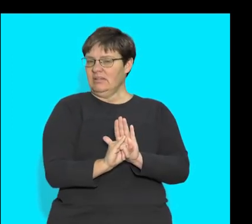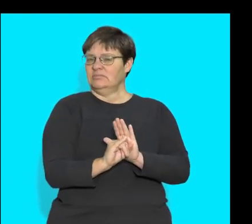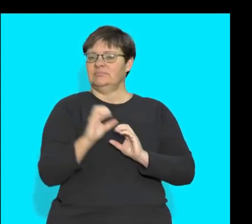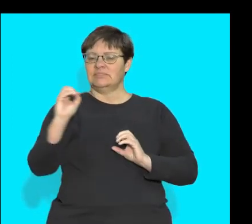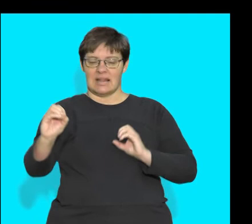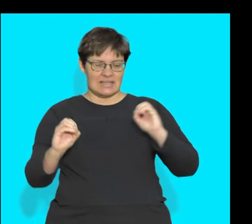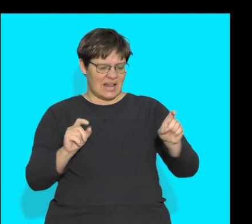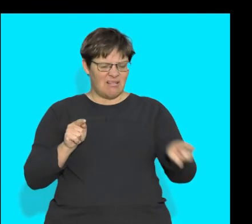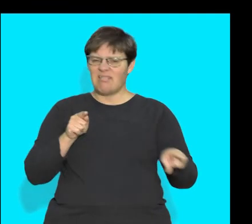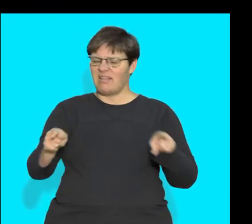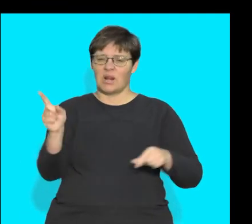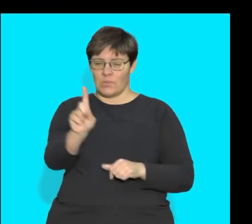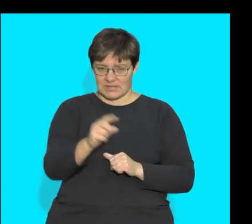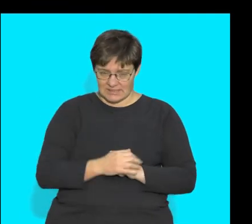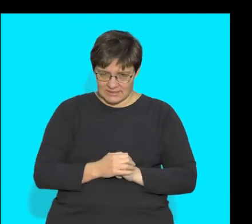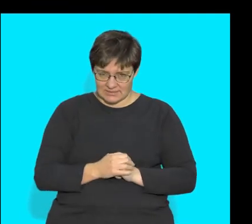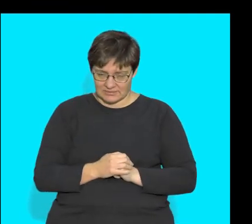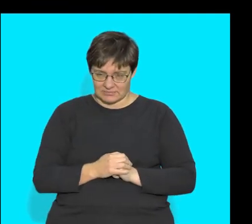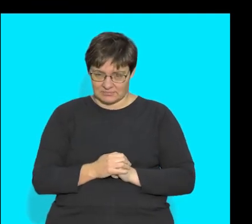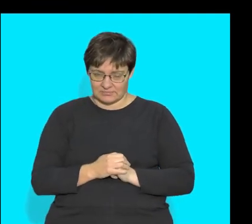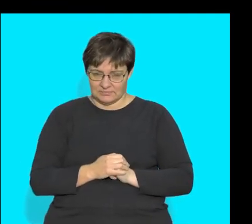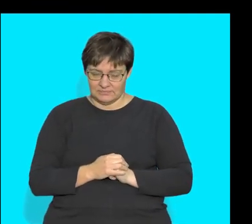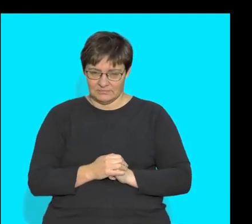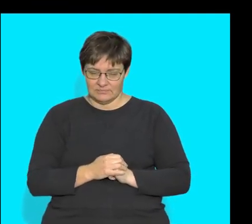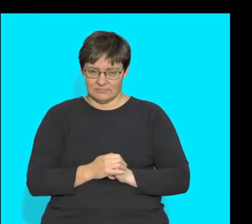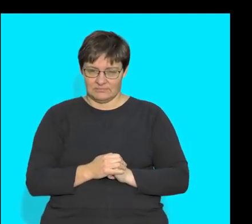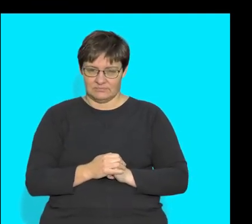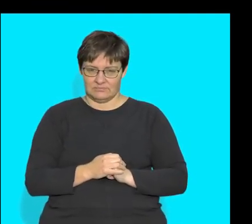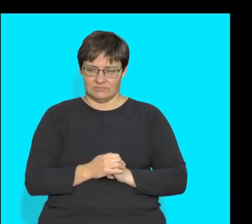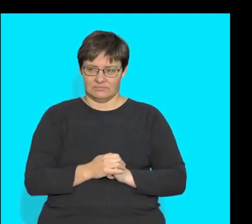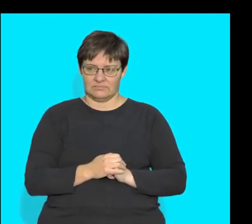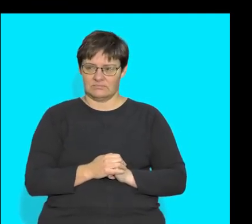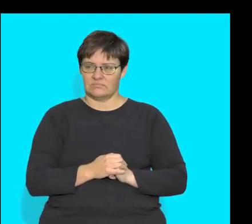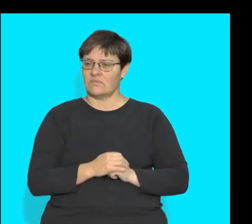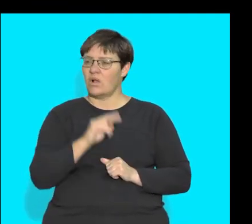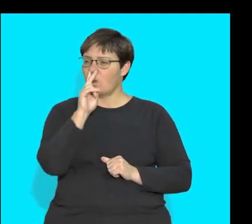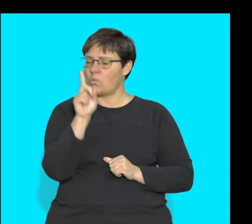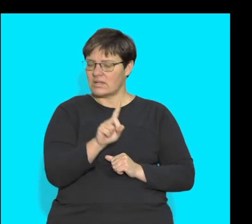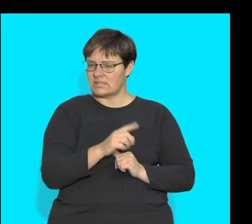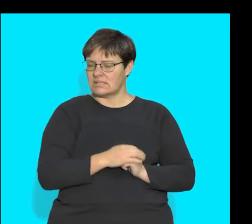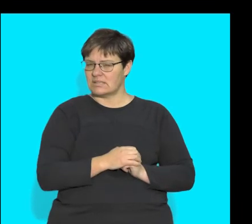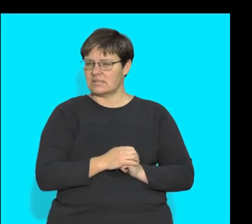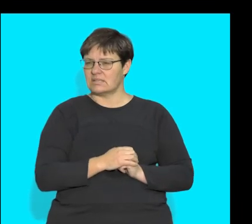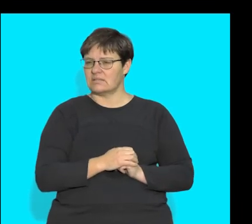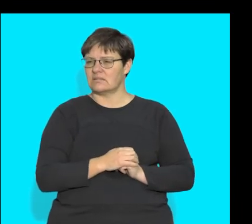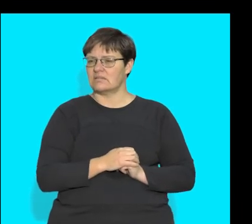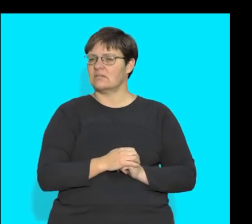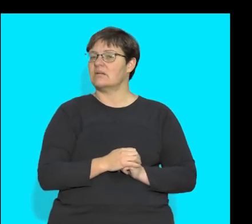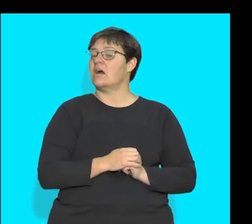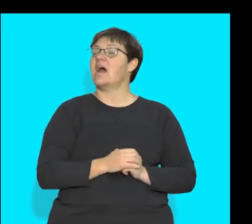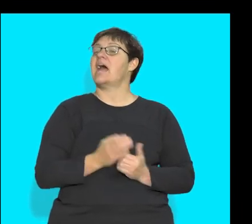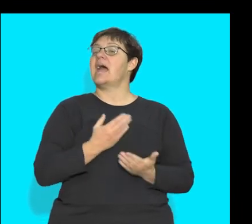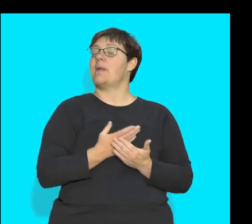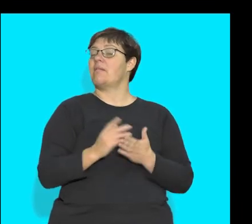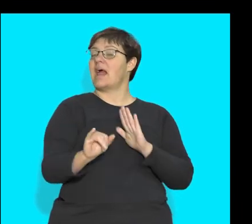the cells represented by diagrams 1 and 2. So you have to look at it. The first thing always that